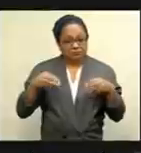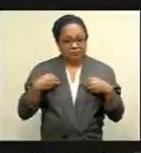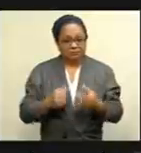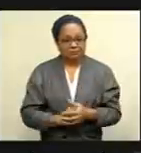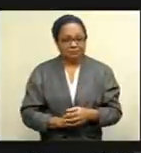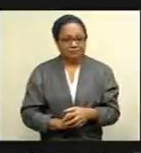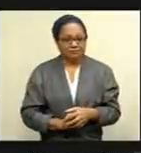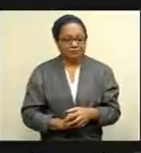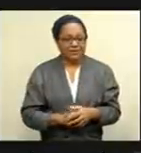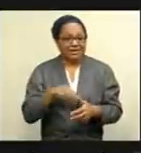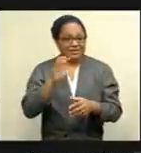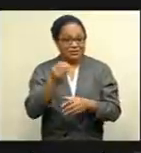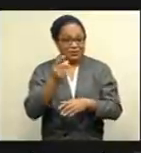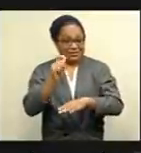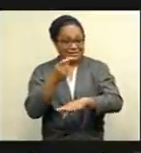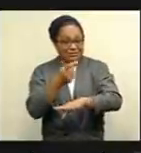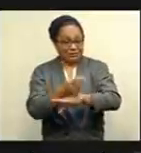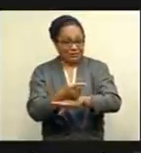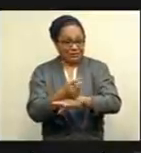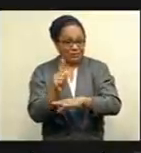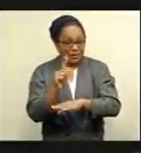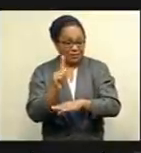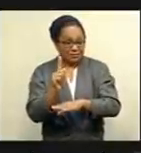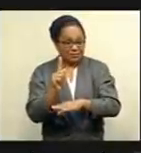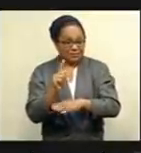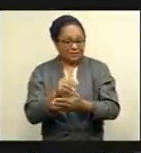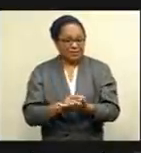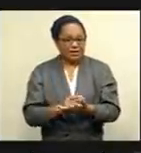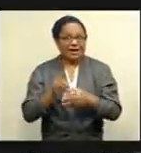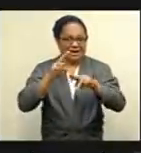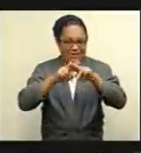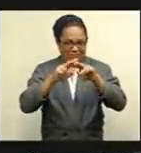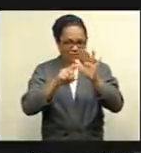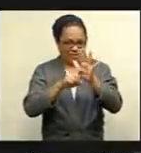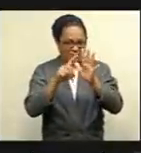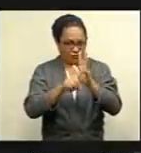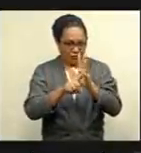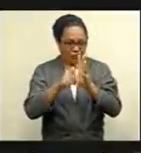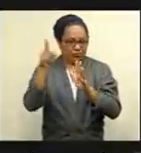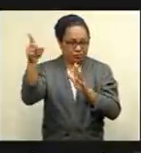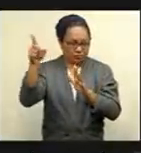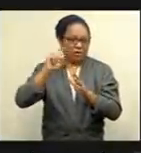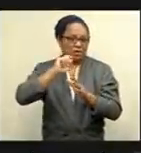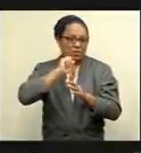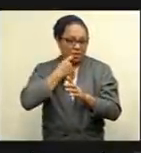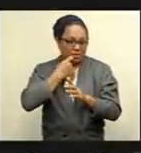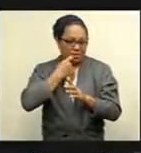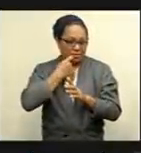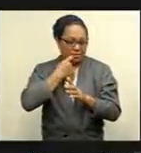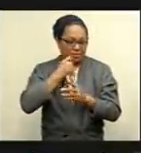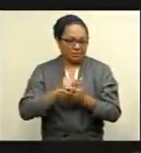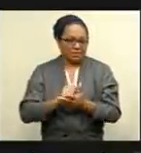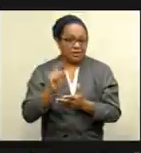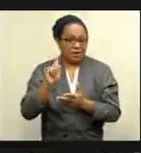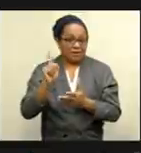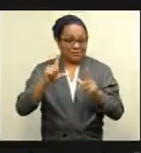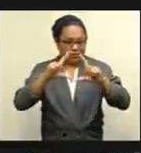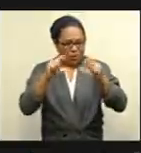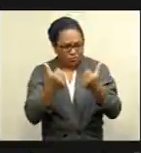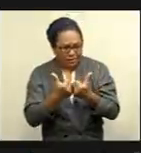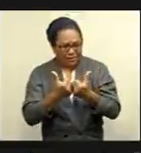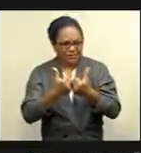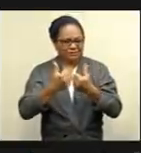Next week is the time FRU will provide the contracts